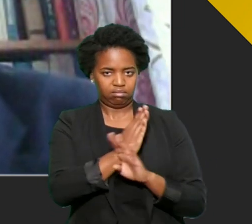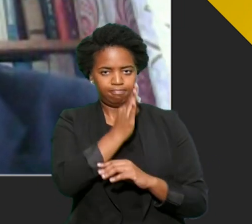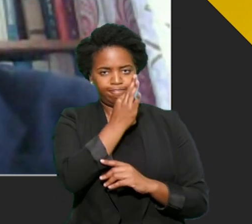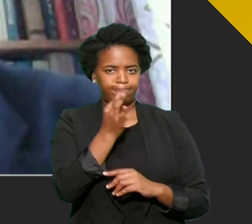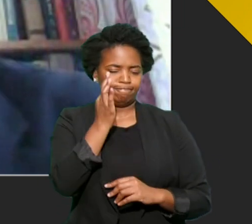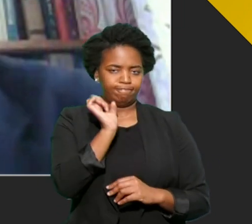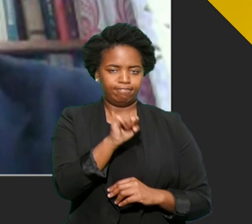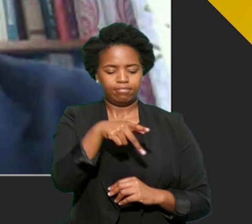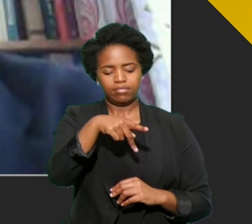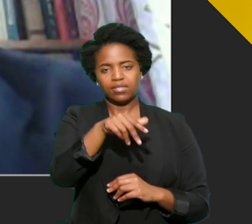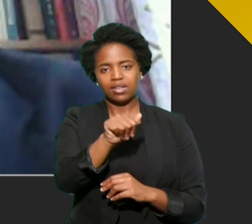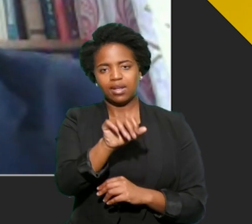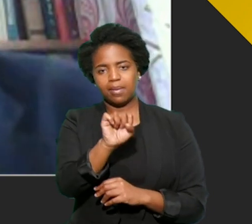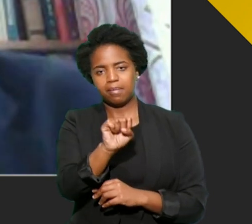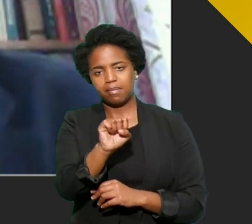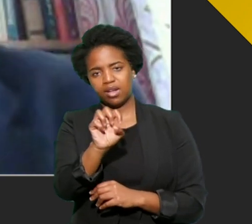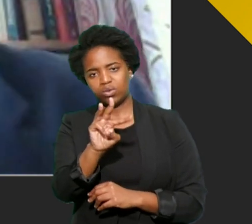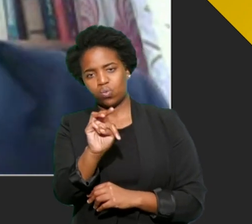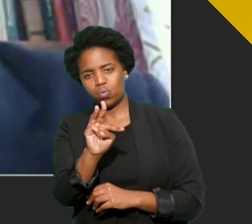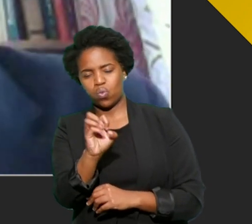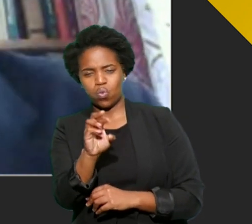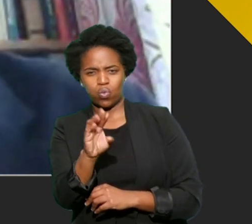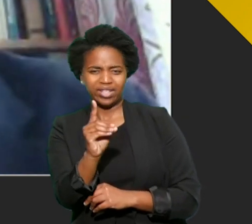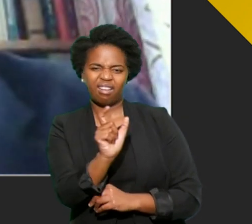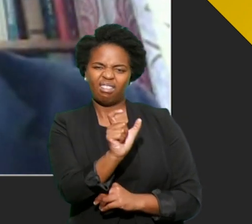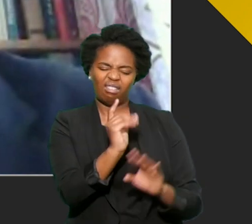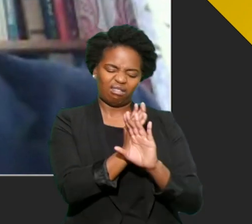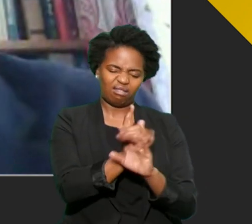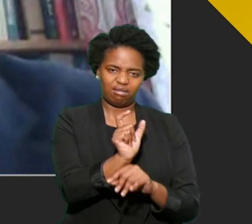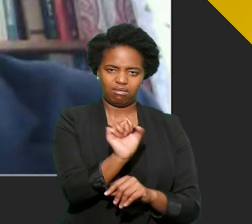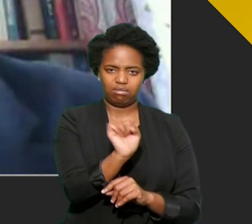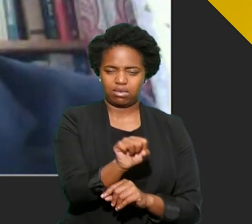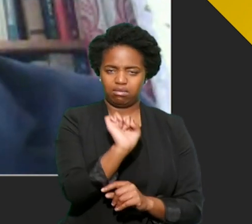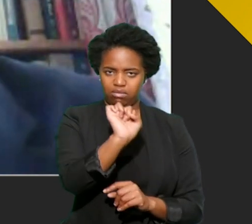do. On the front of how else